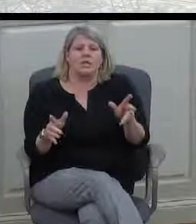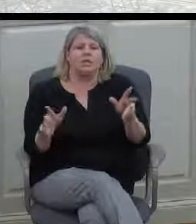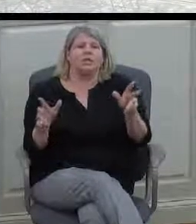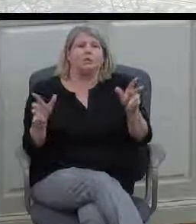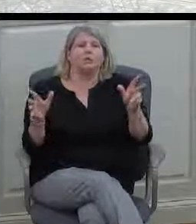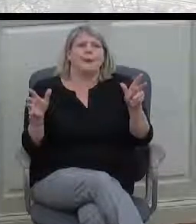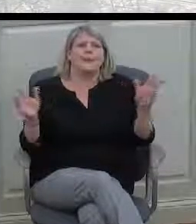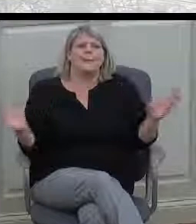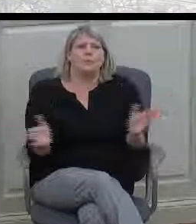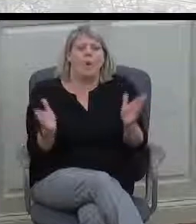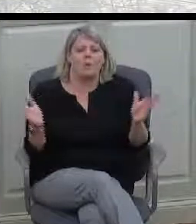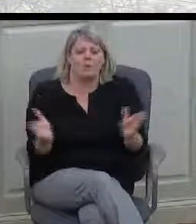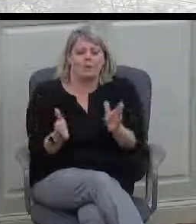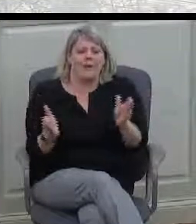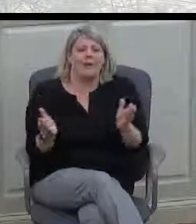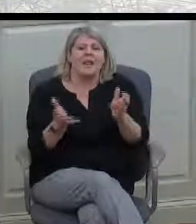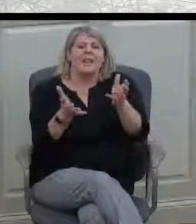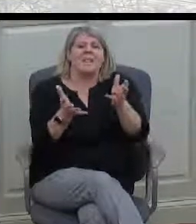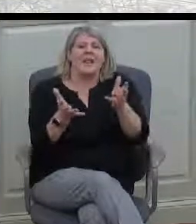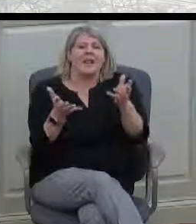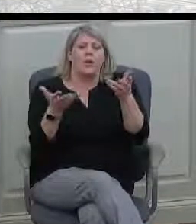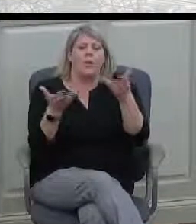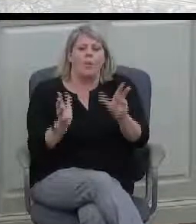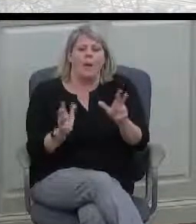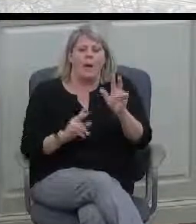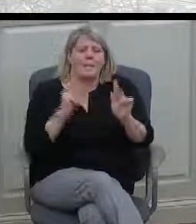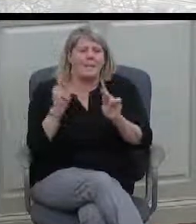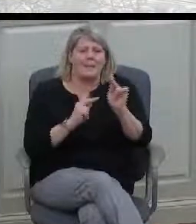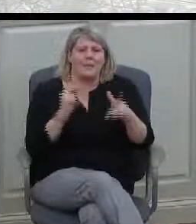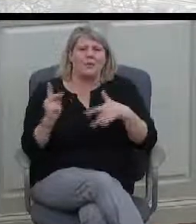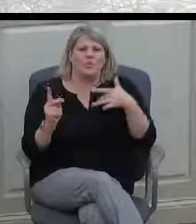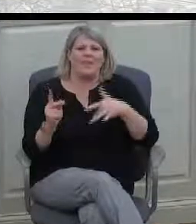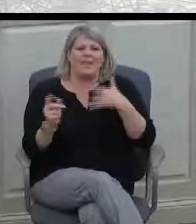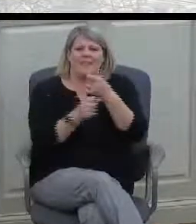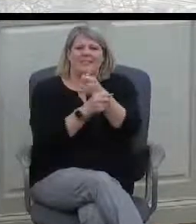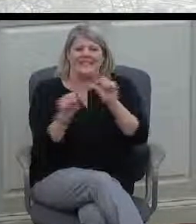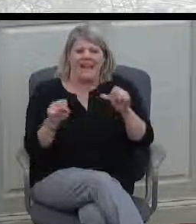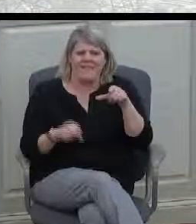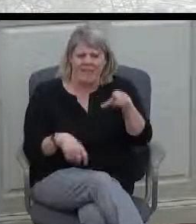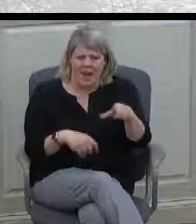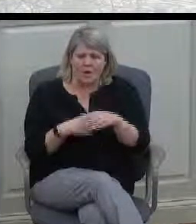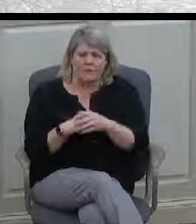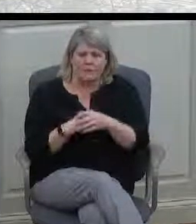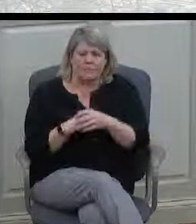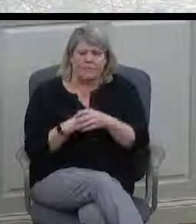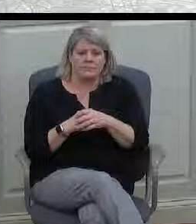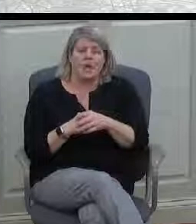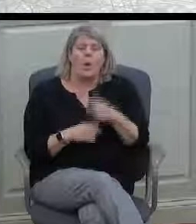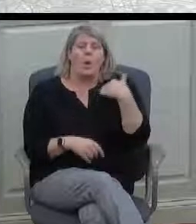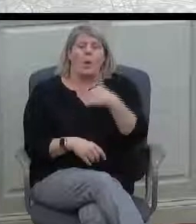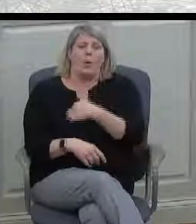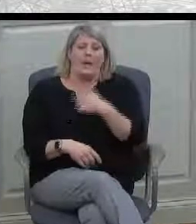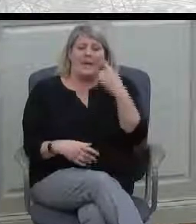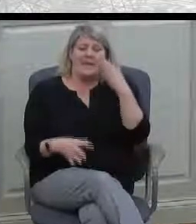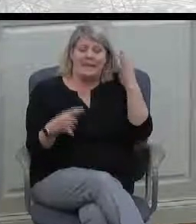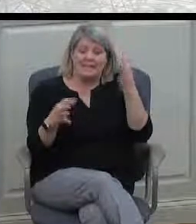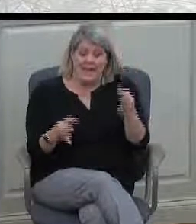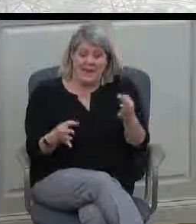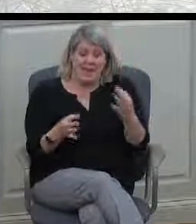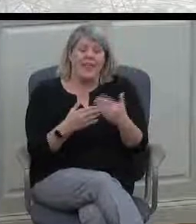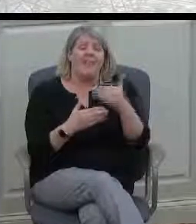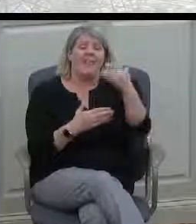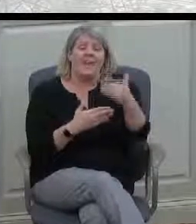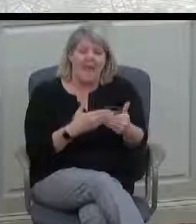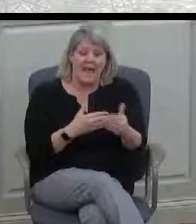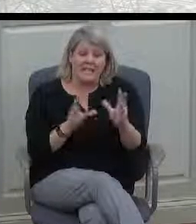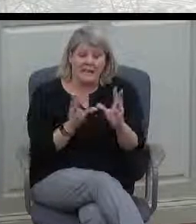feel safe crossing there, which is an interesting thing. They have two trails coming together. So what we actually have come up with is next commission meeting,